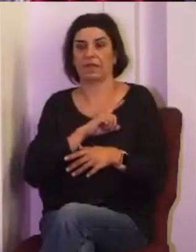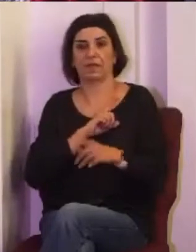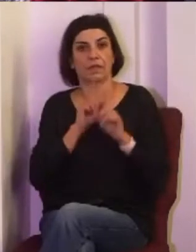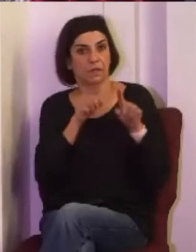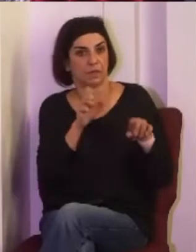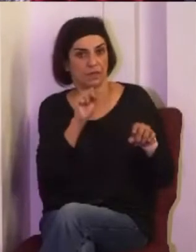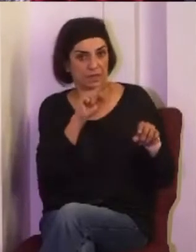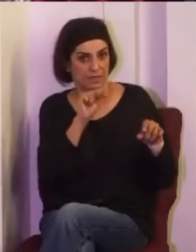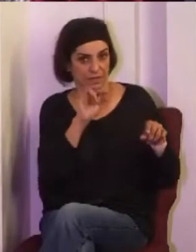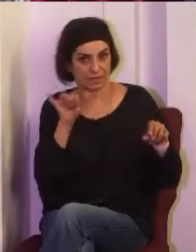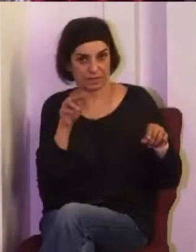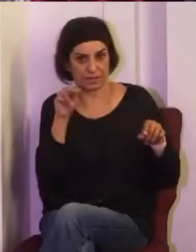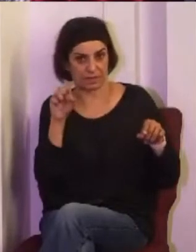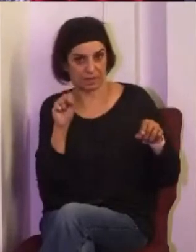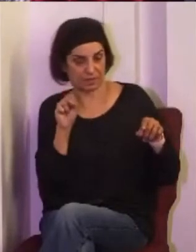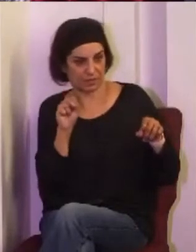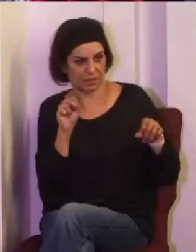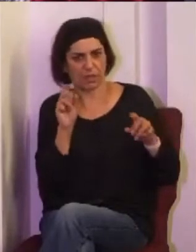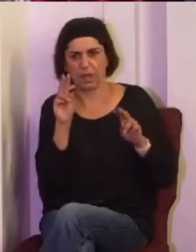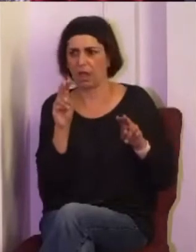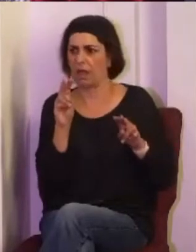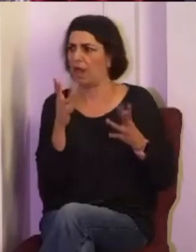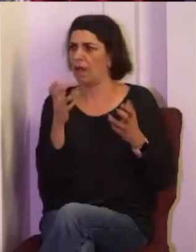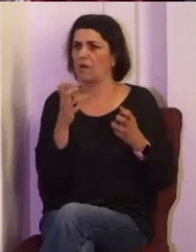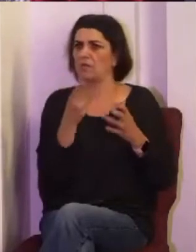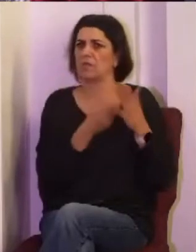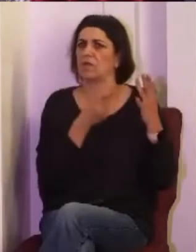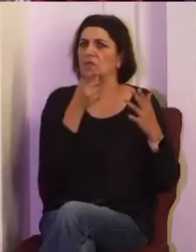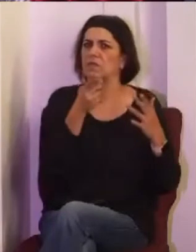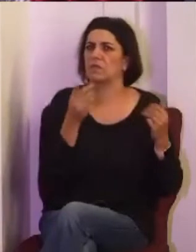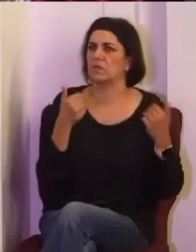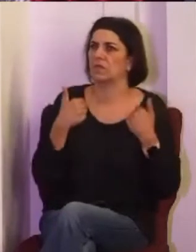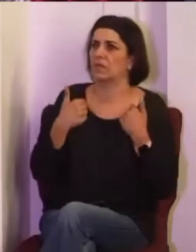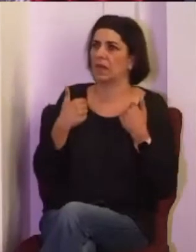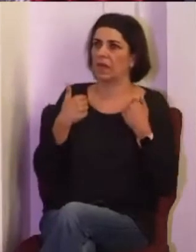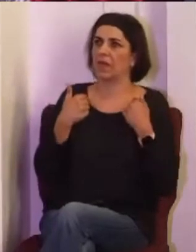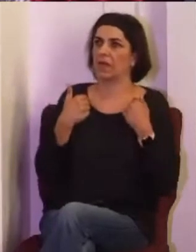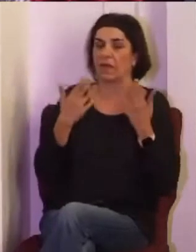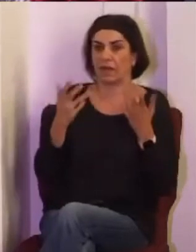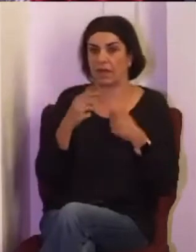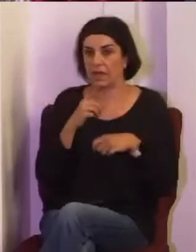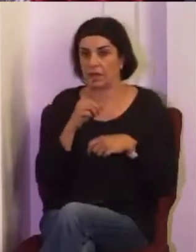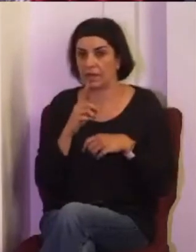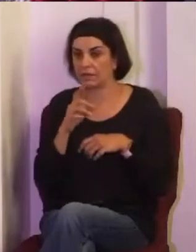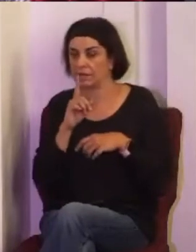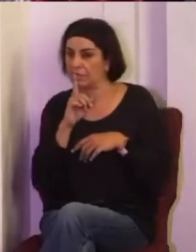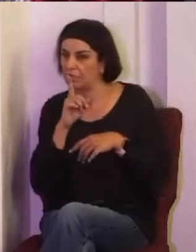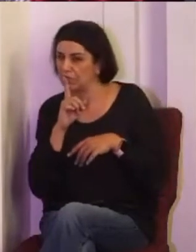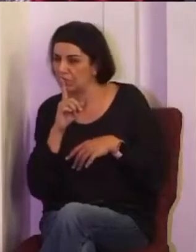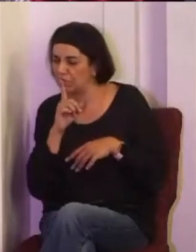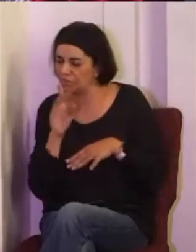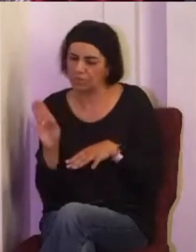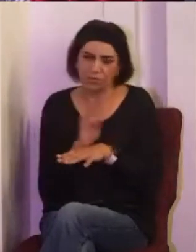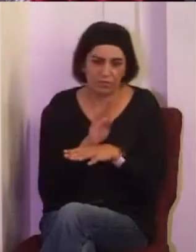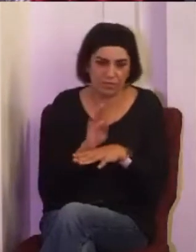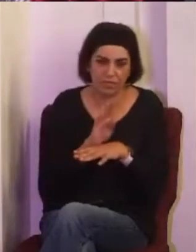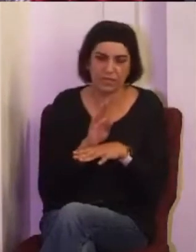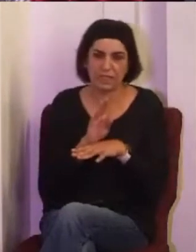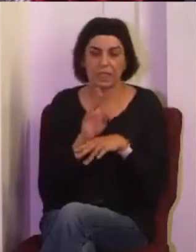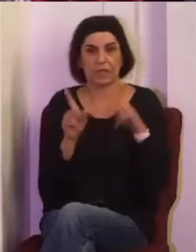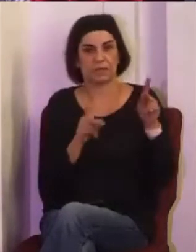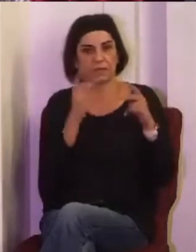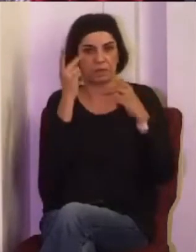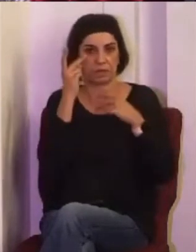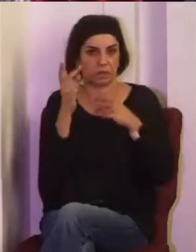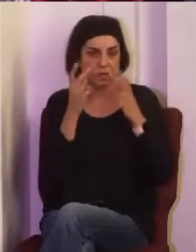those people had. And I want to be sure that people see the openness. You know, we